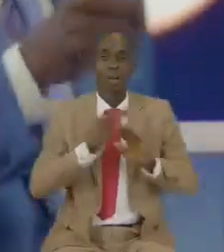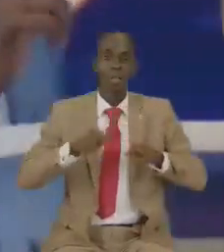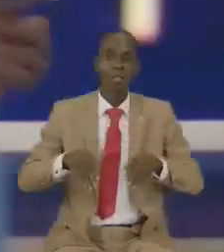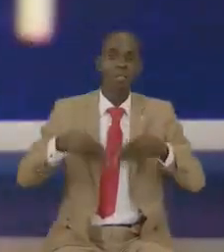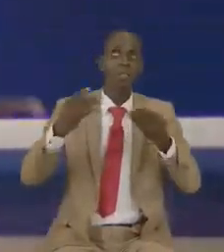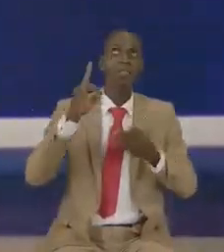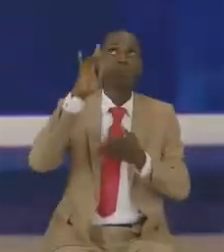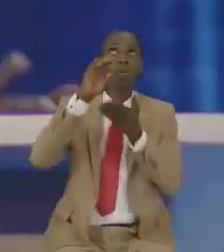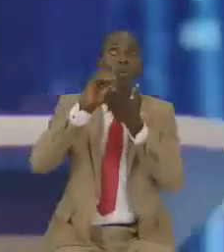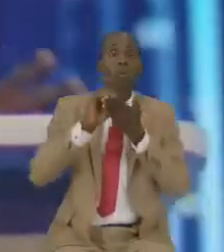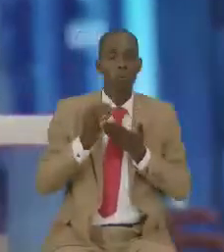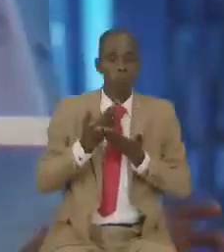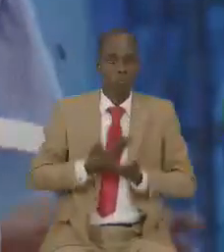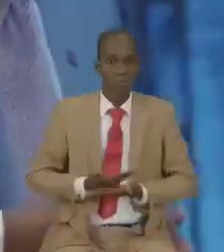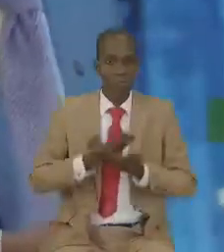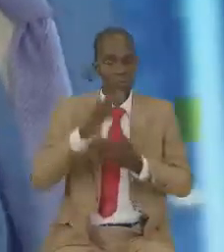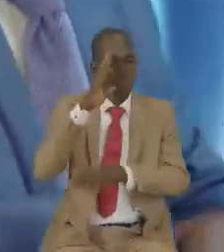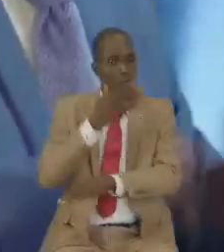Son, that